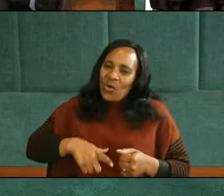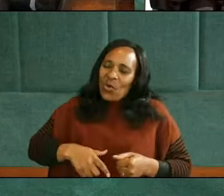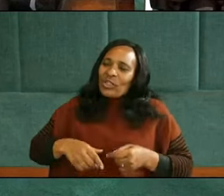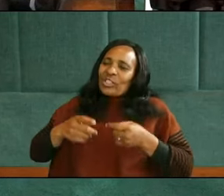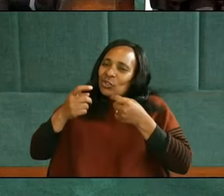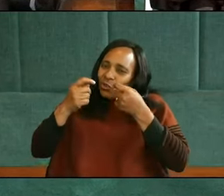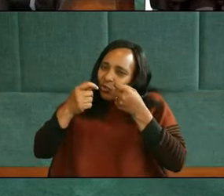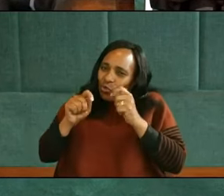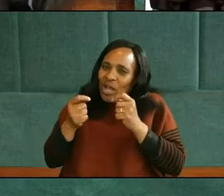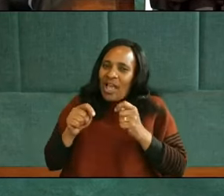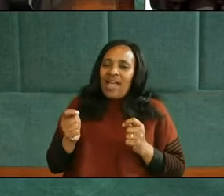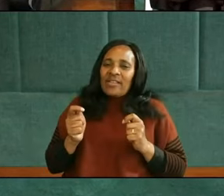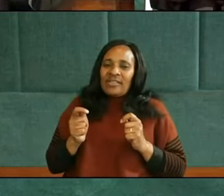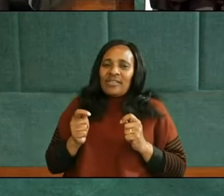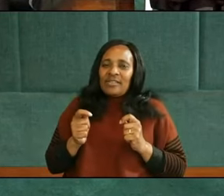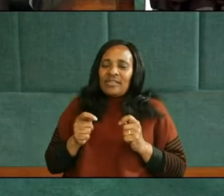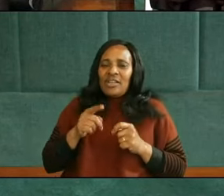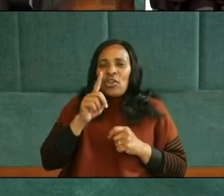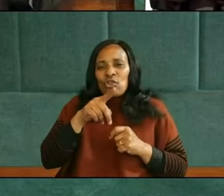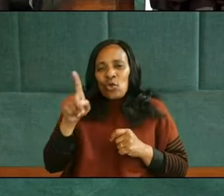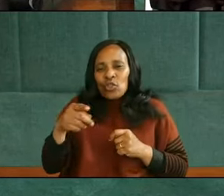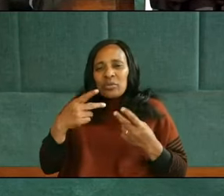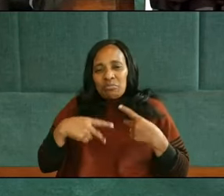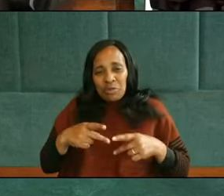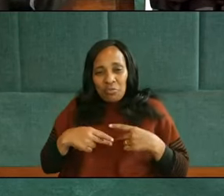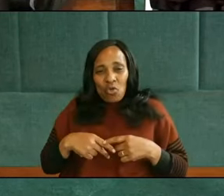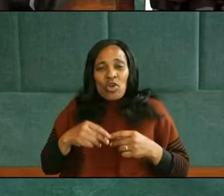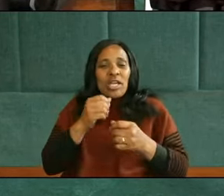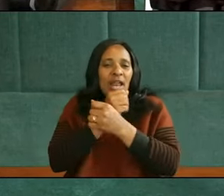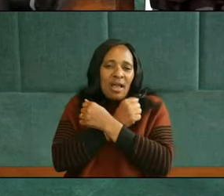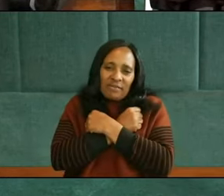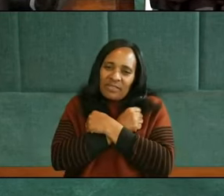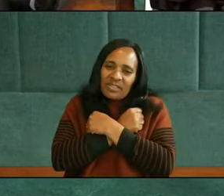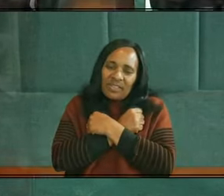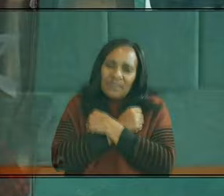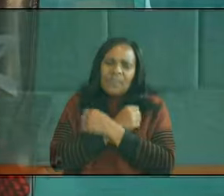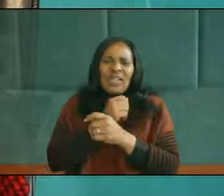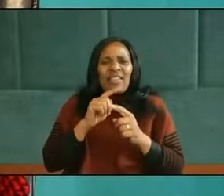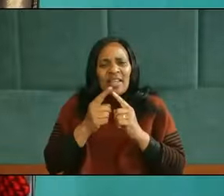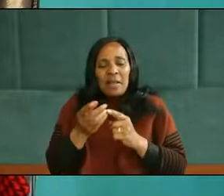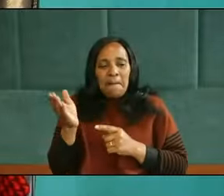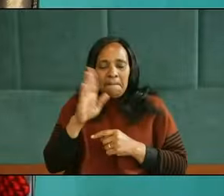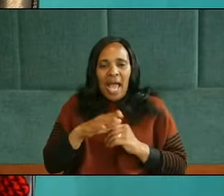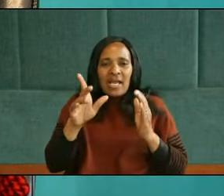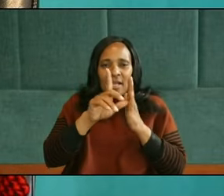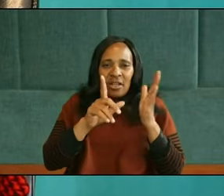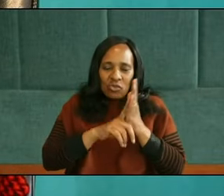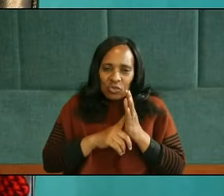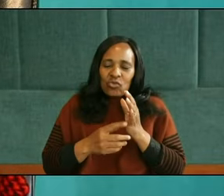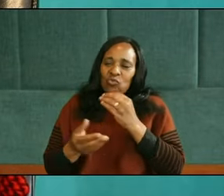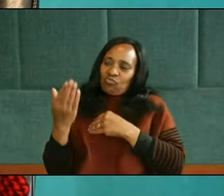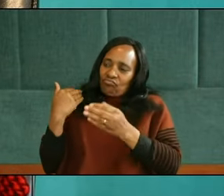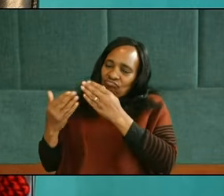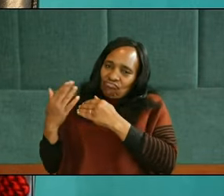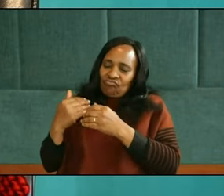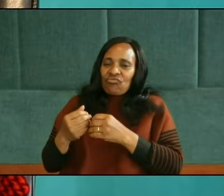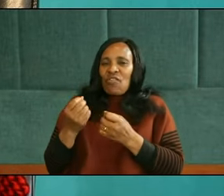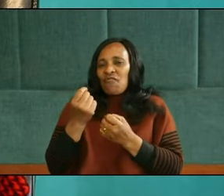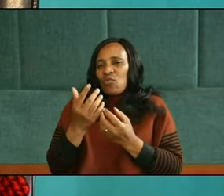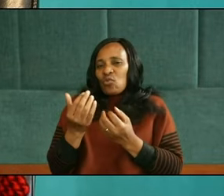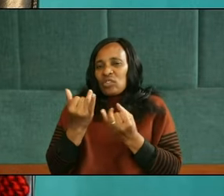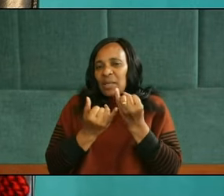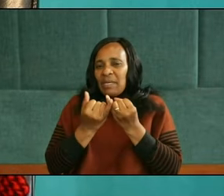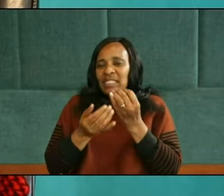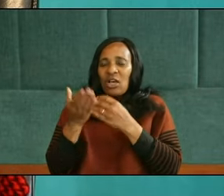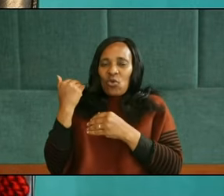he reprimands those he loves. Yes. And even just taking us back to lessons that we did a few Sabbaths ago, which